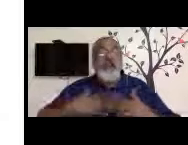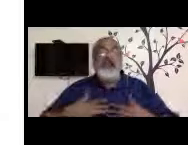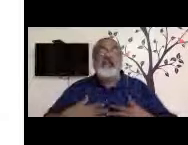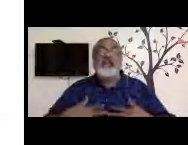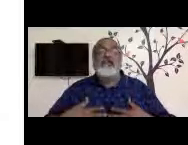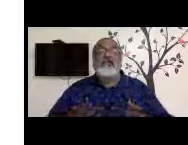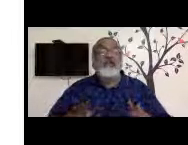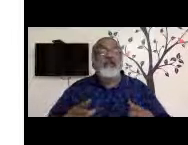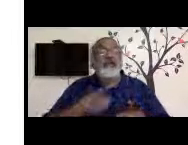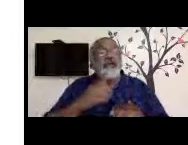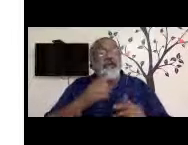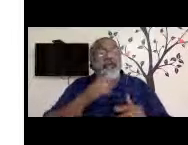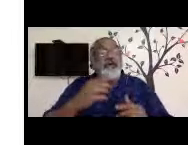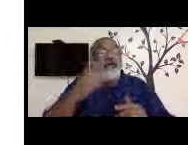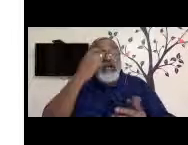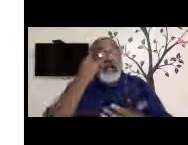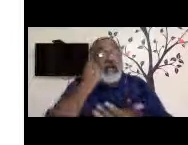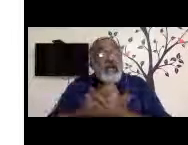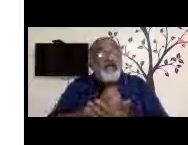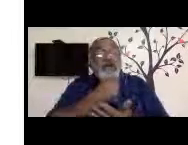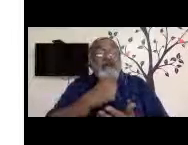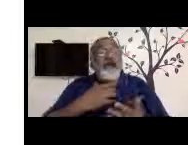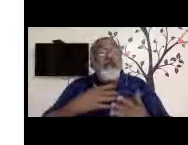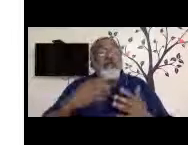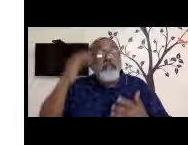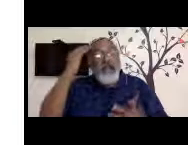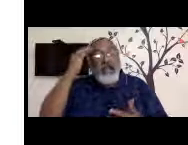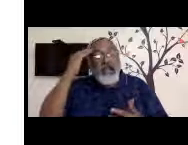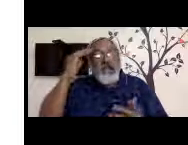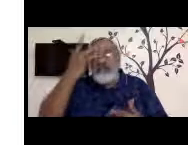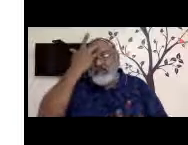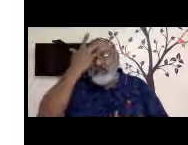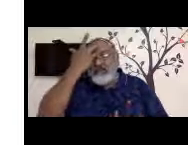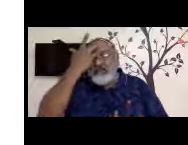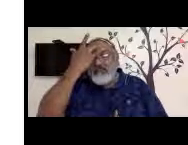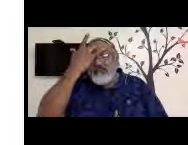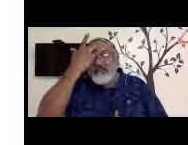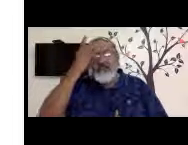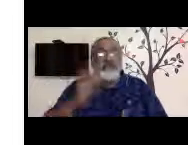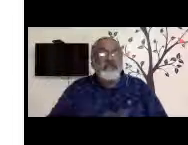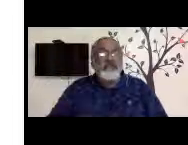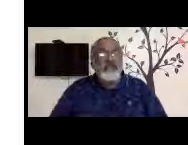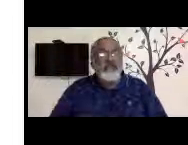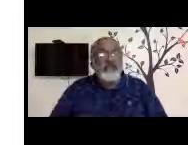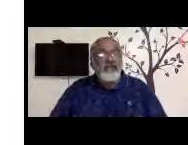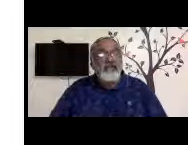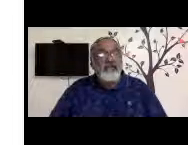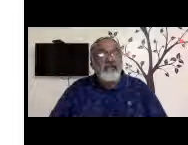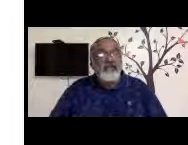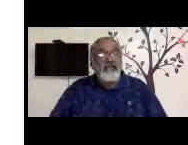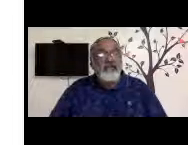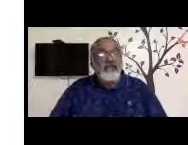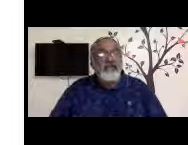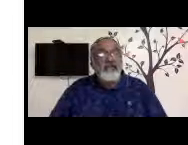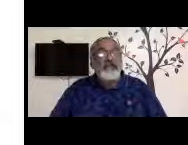rights of persons who have mental illness, and it also gives